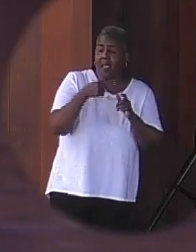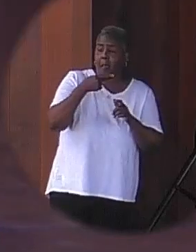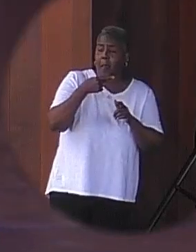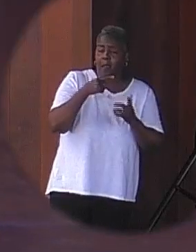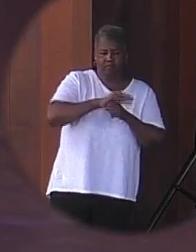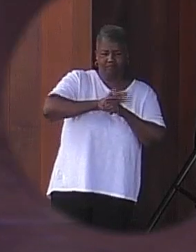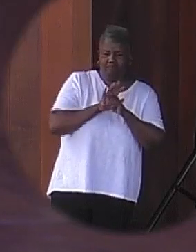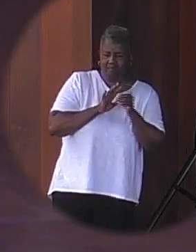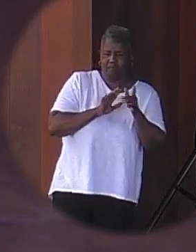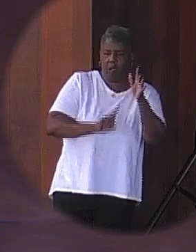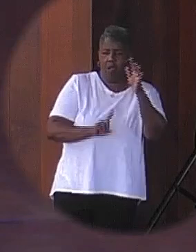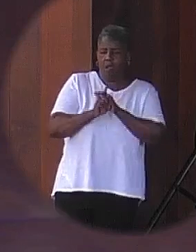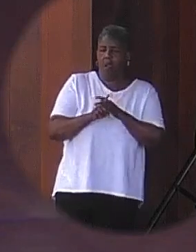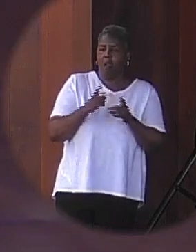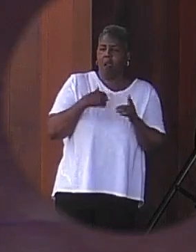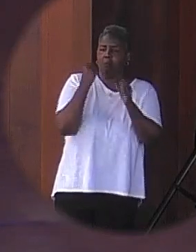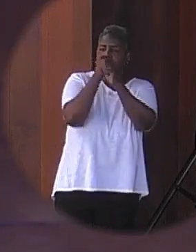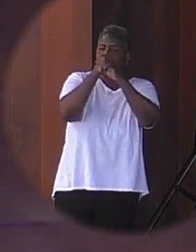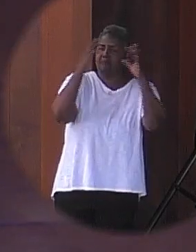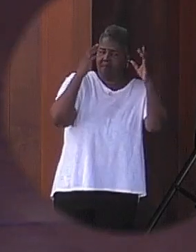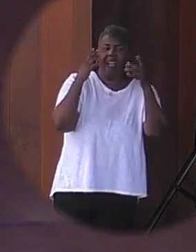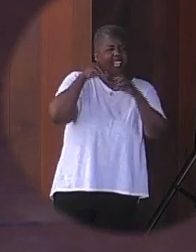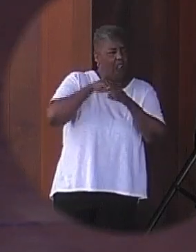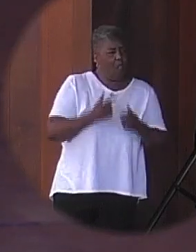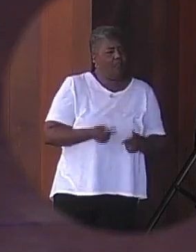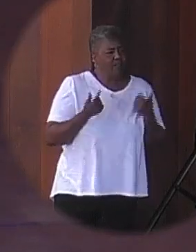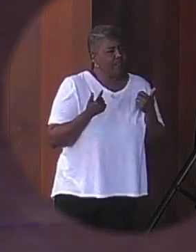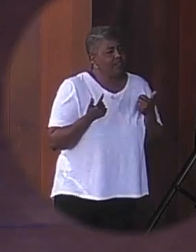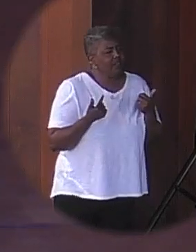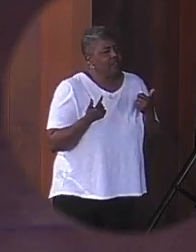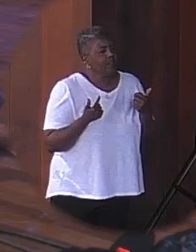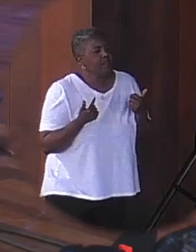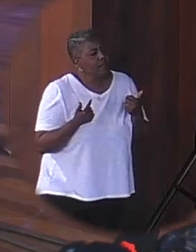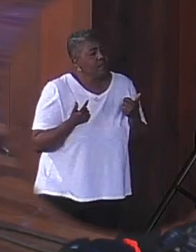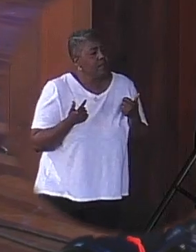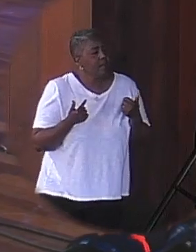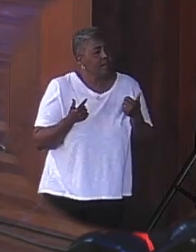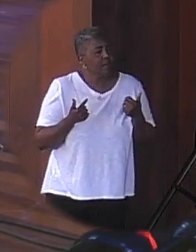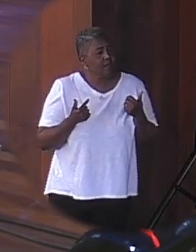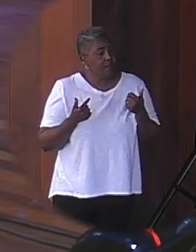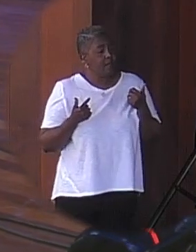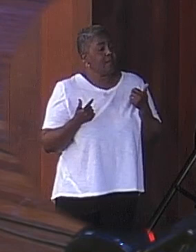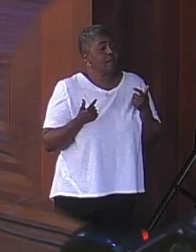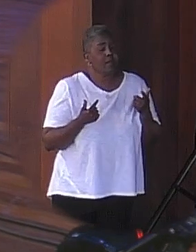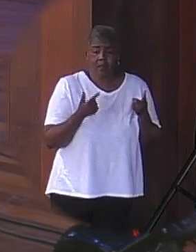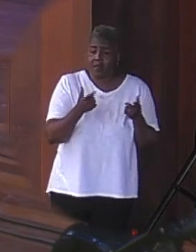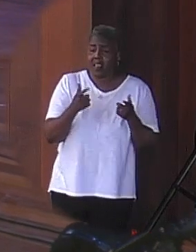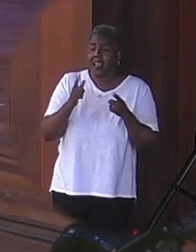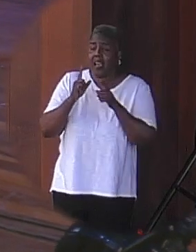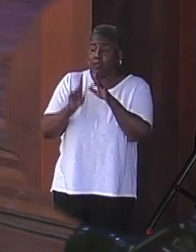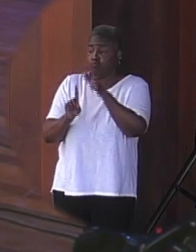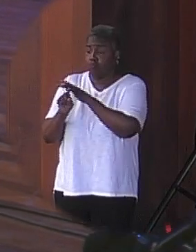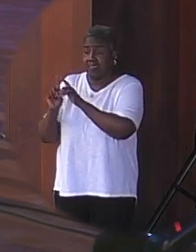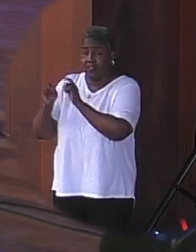brought to our vision and to our lives. And they're not unique to me. They come out of other places in